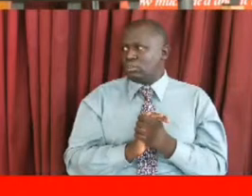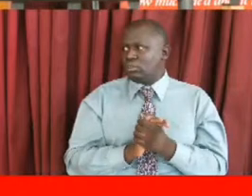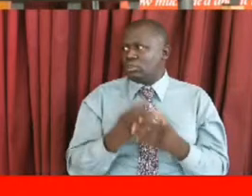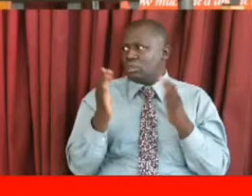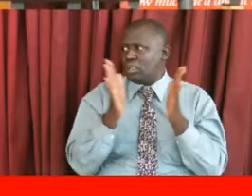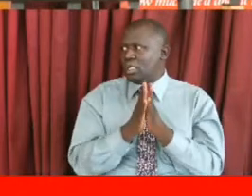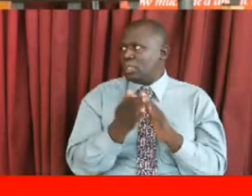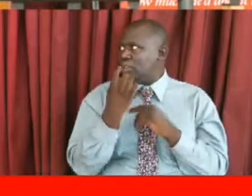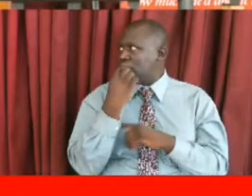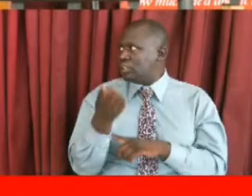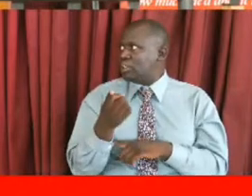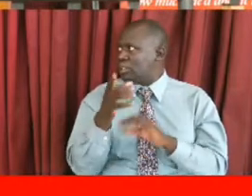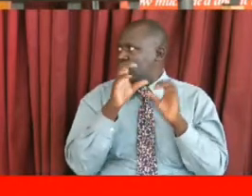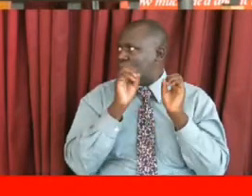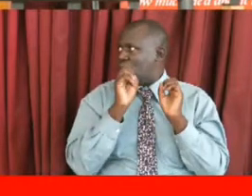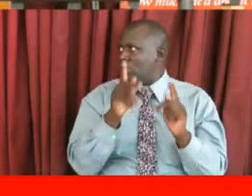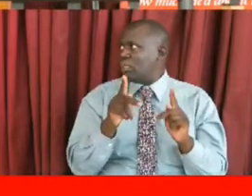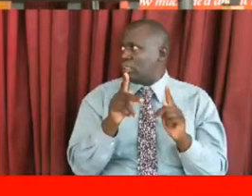they're saying okay